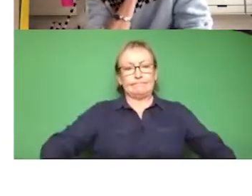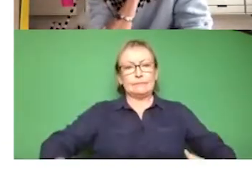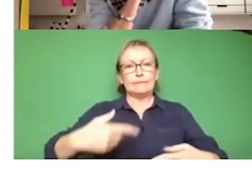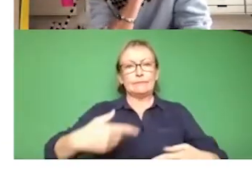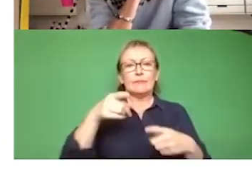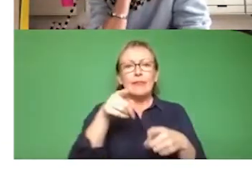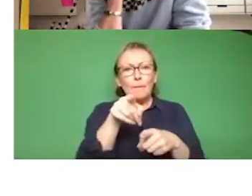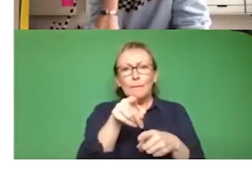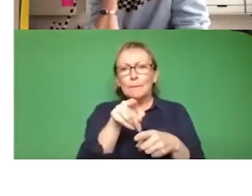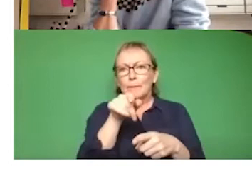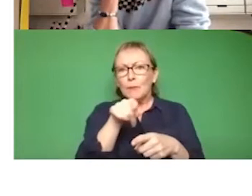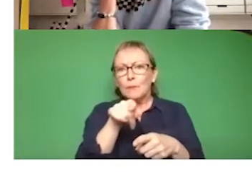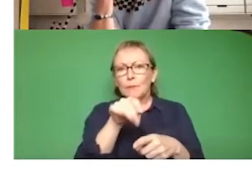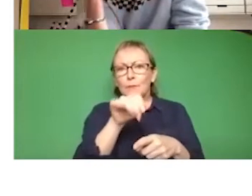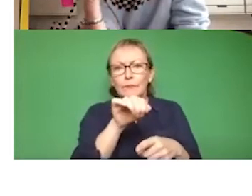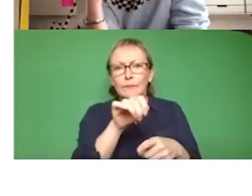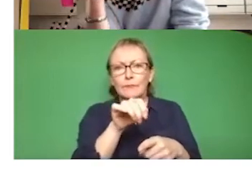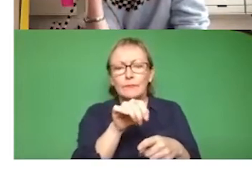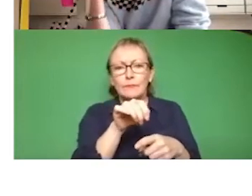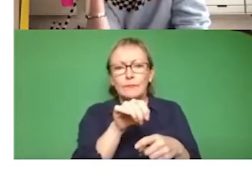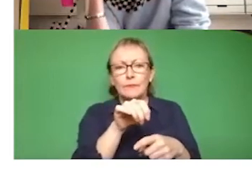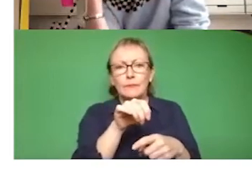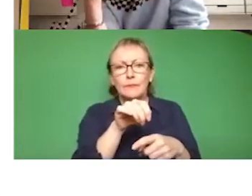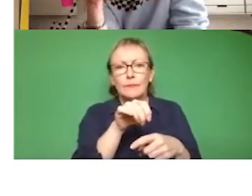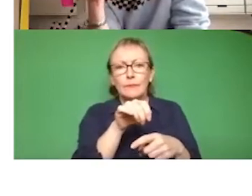one Corbusier image.